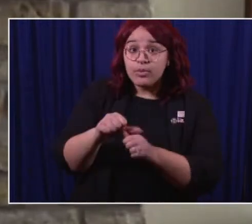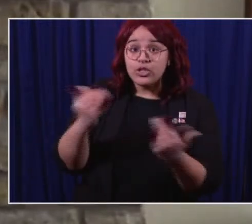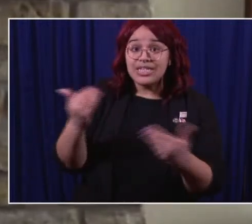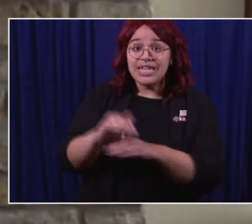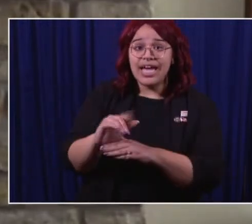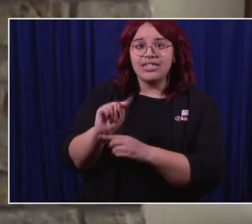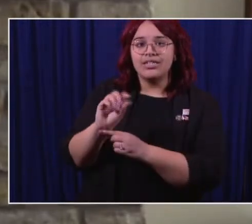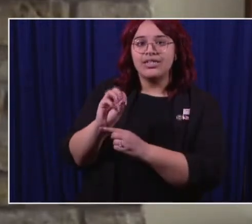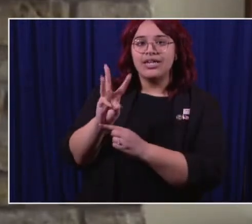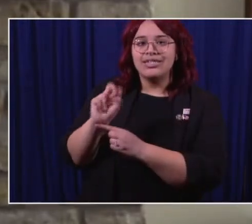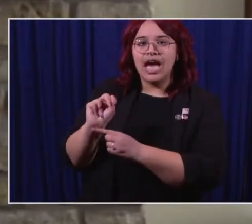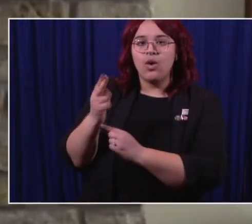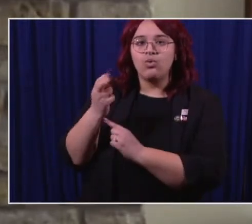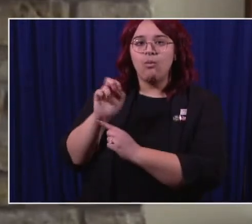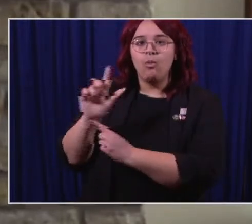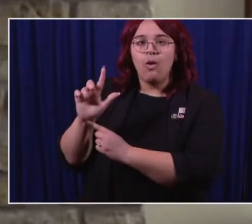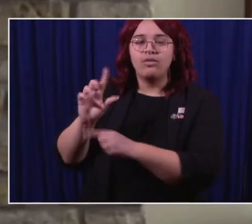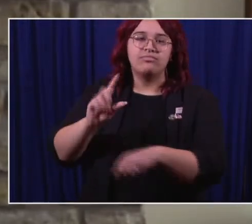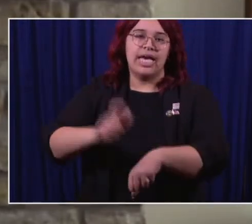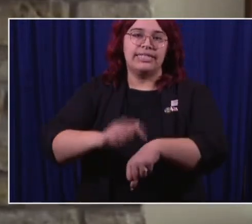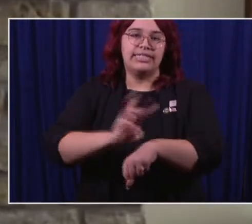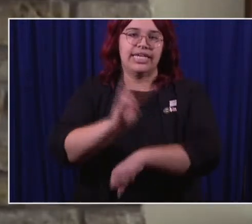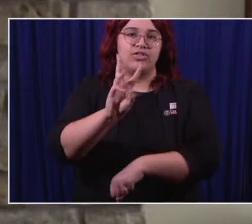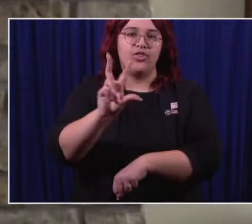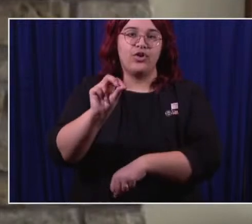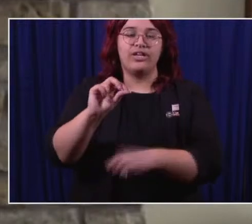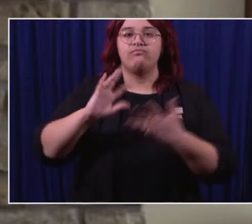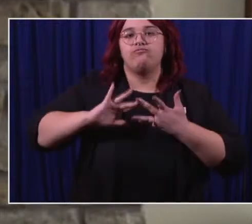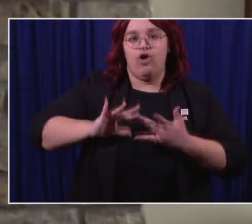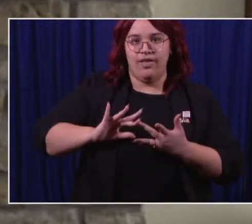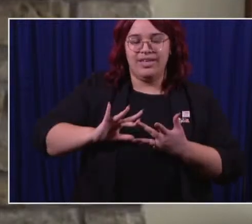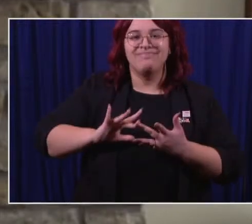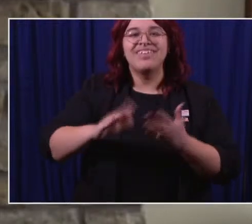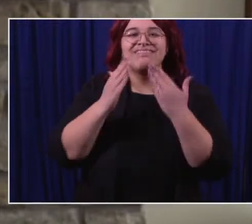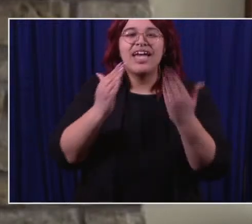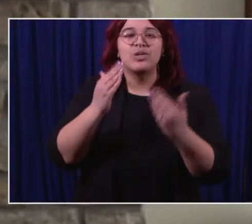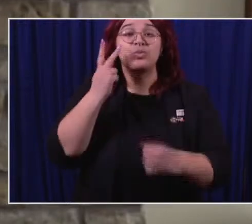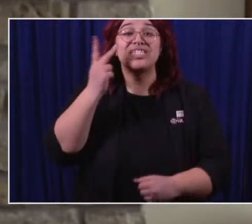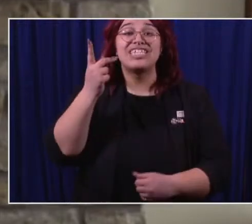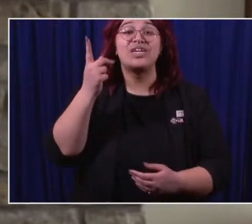tonight is the town hall. Thank you very much. We'll see you on Thursday.